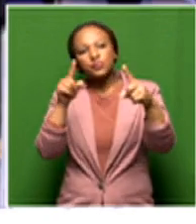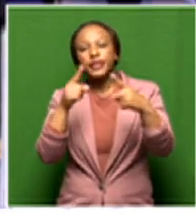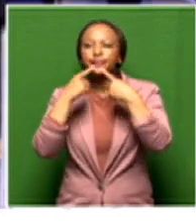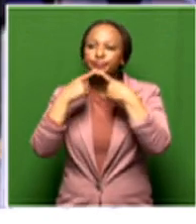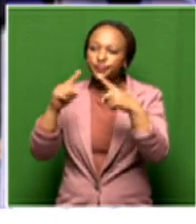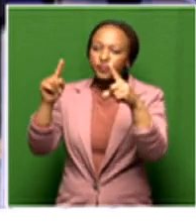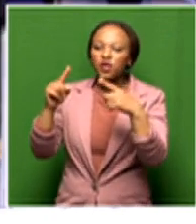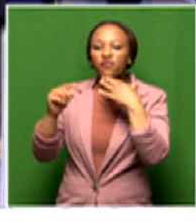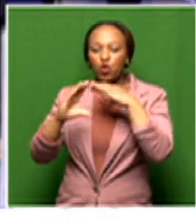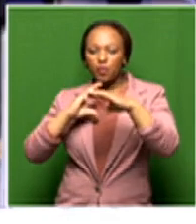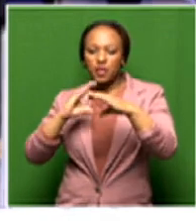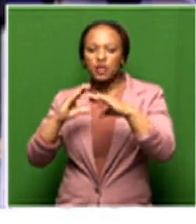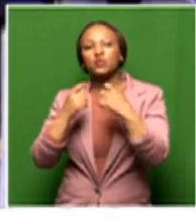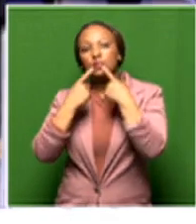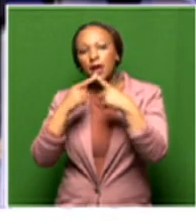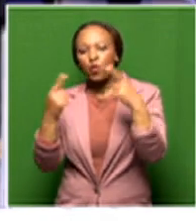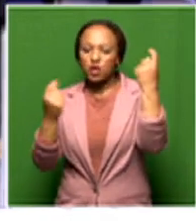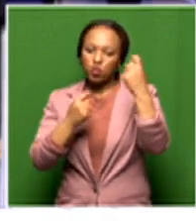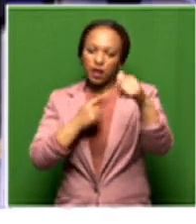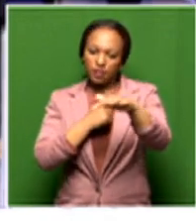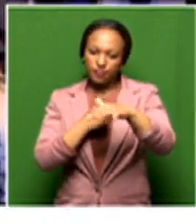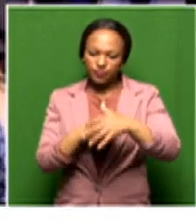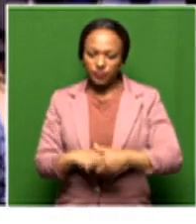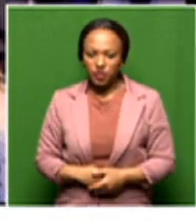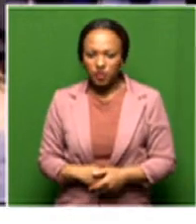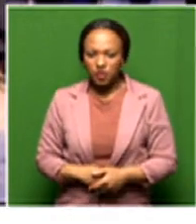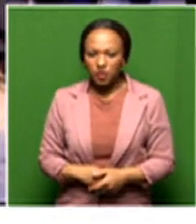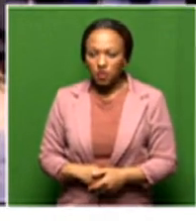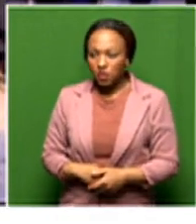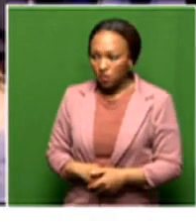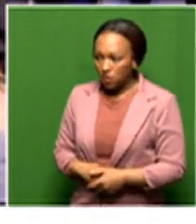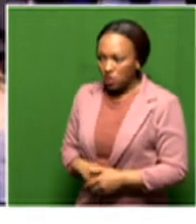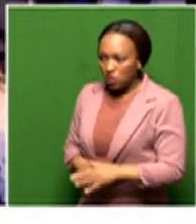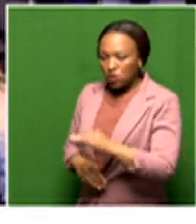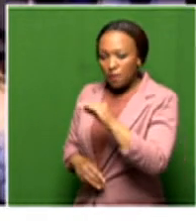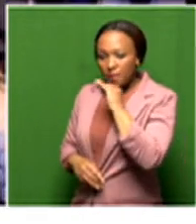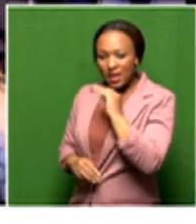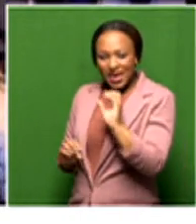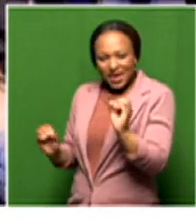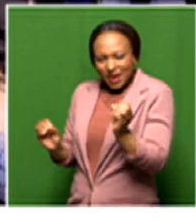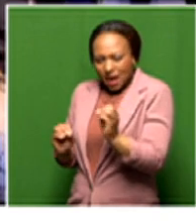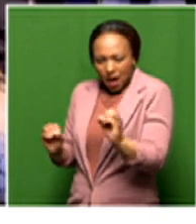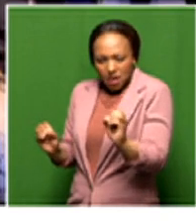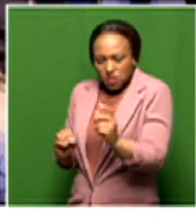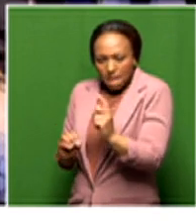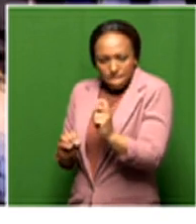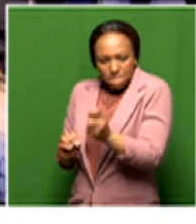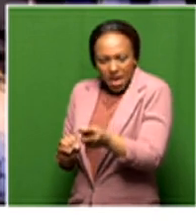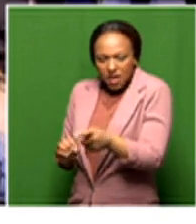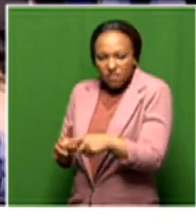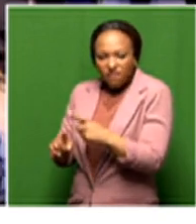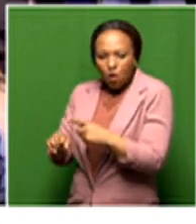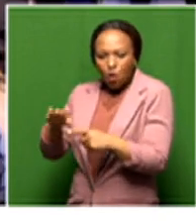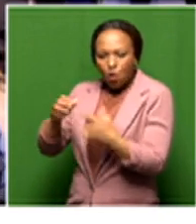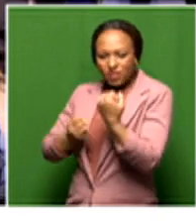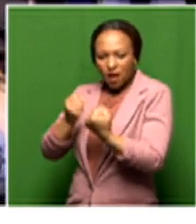of communication in rural areas. So you spent absolutely nothing, 0 rands on the branding of